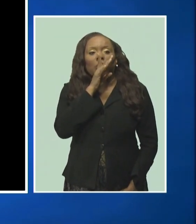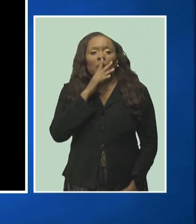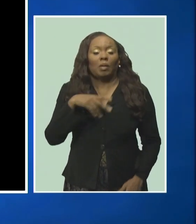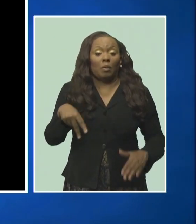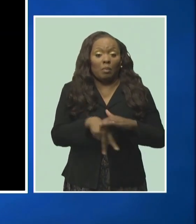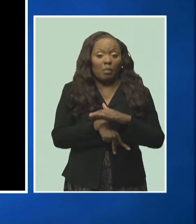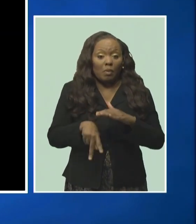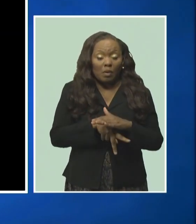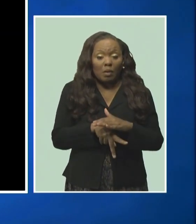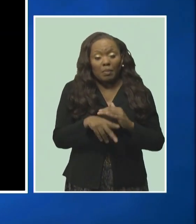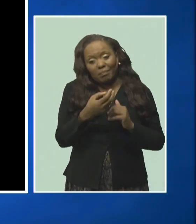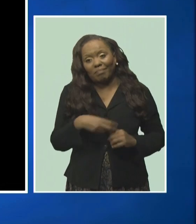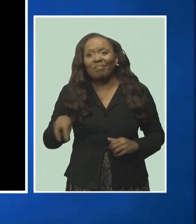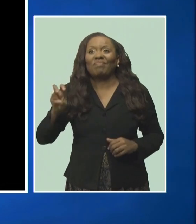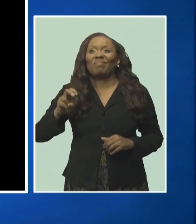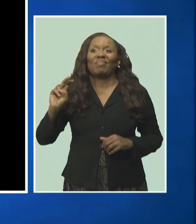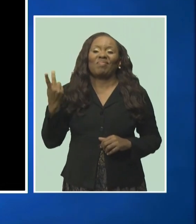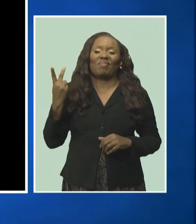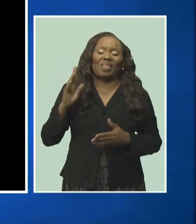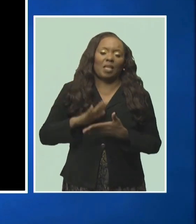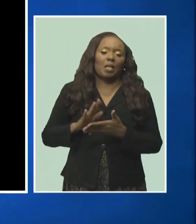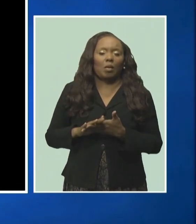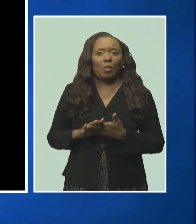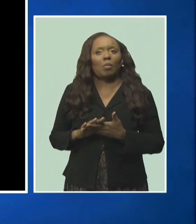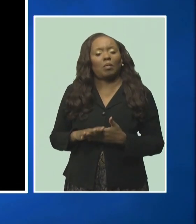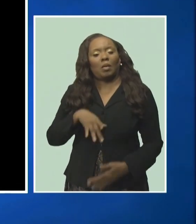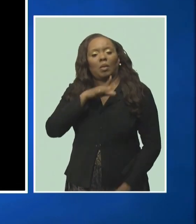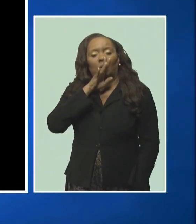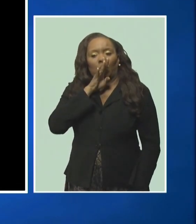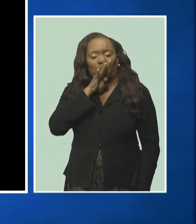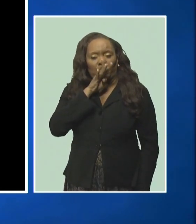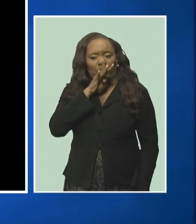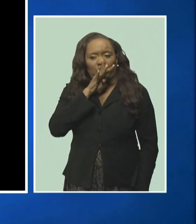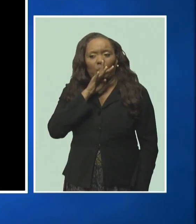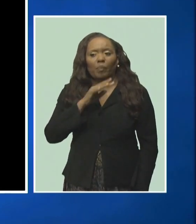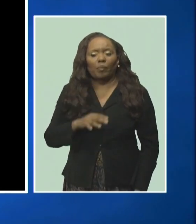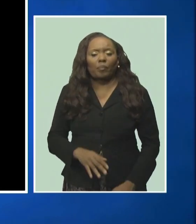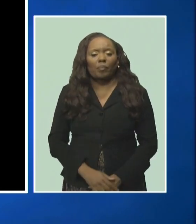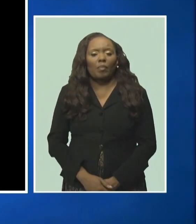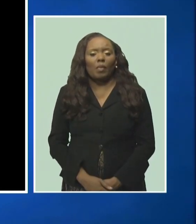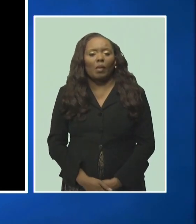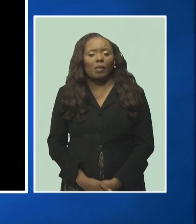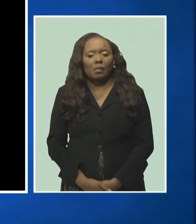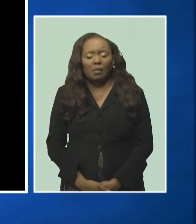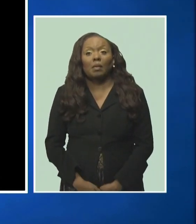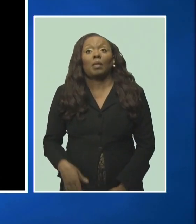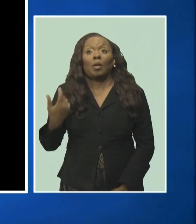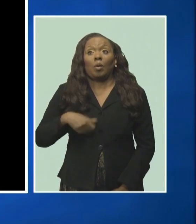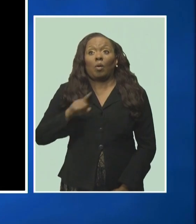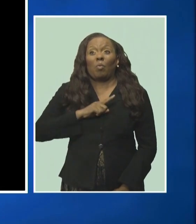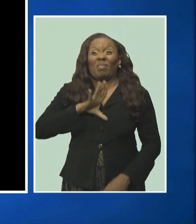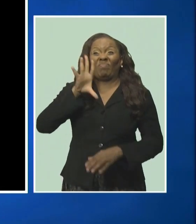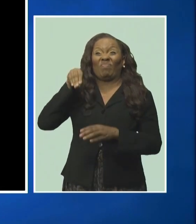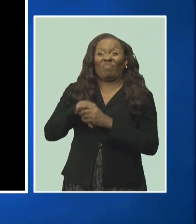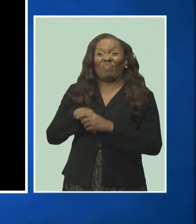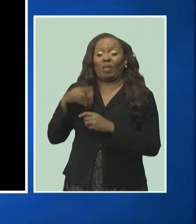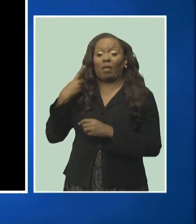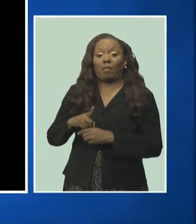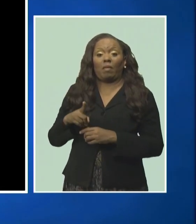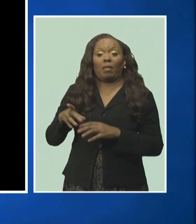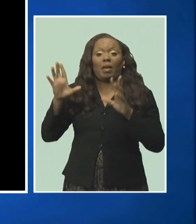accept every opportunity to speak. Now, our students today will be sharing their